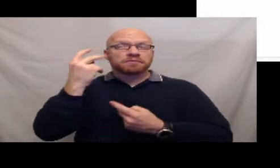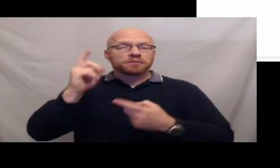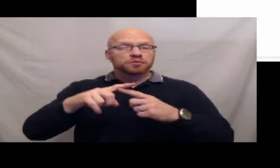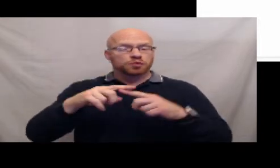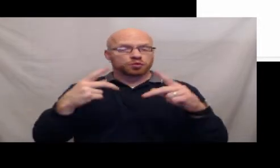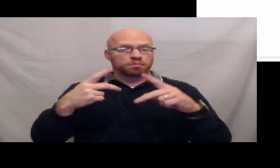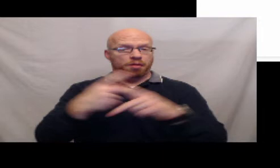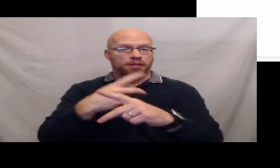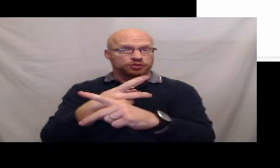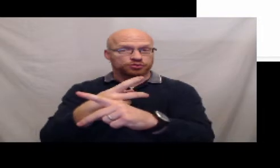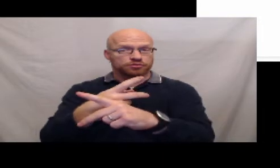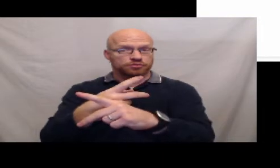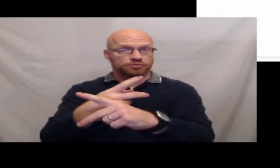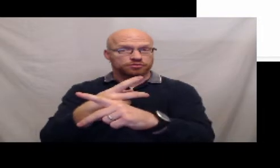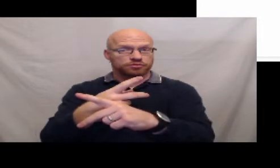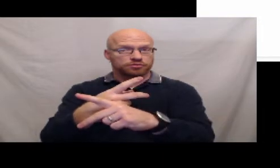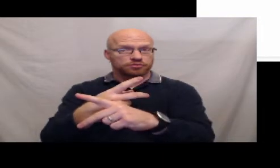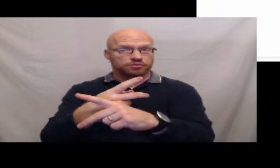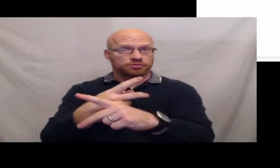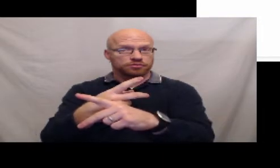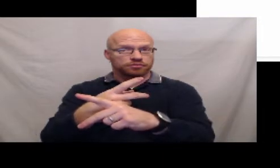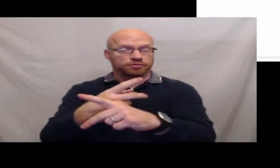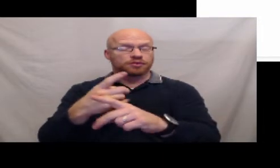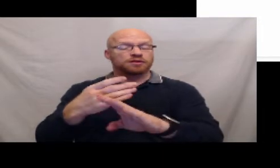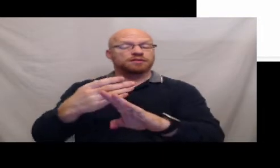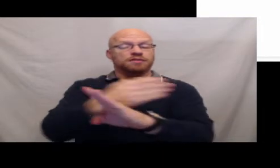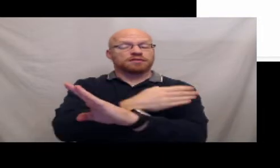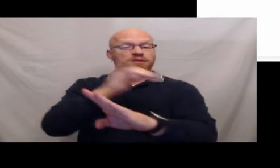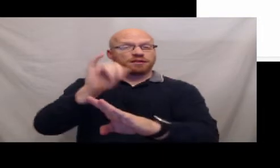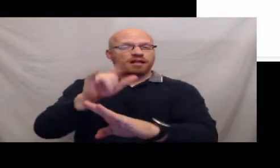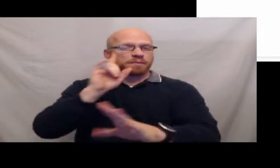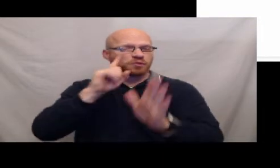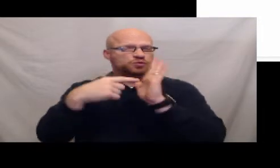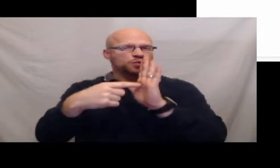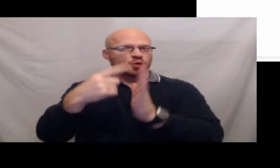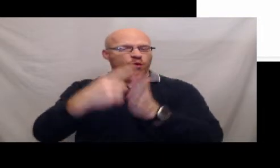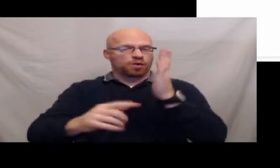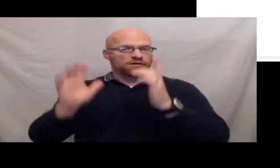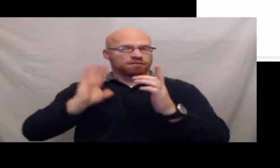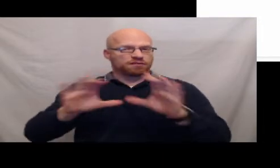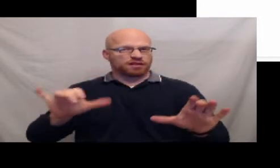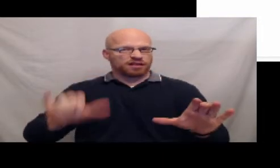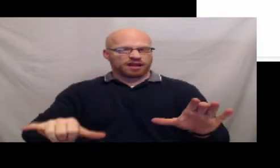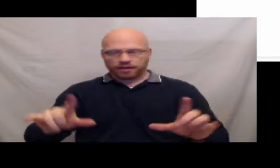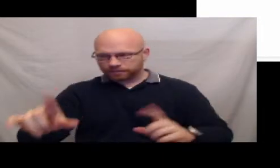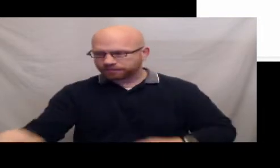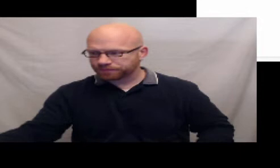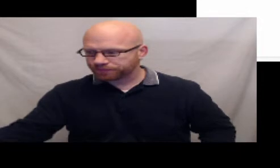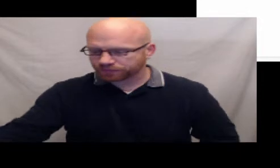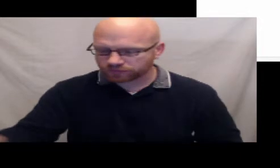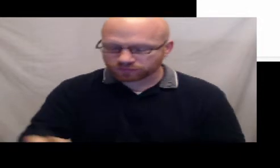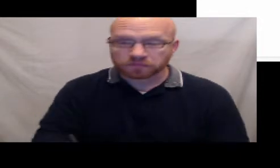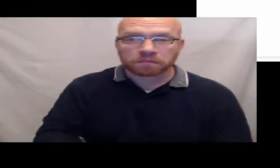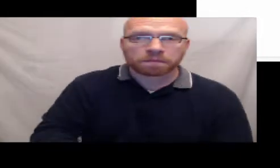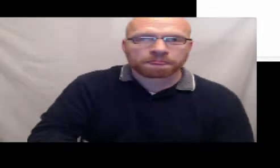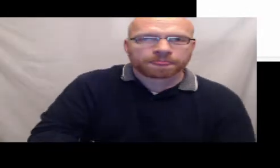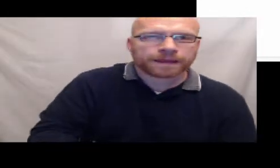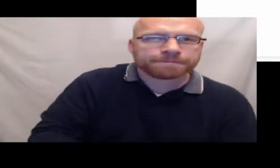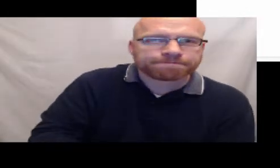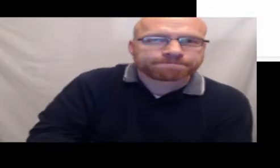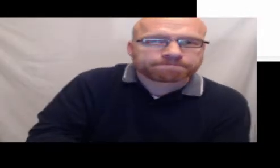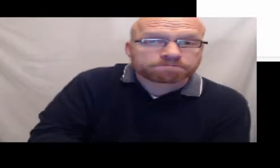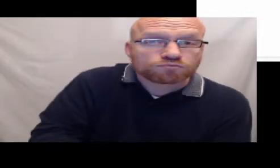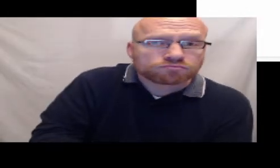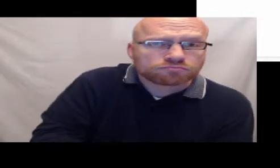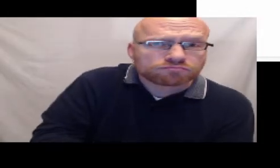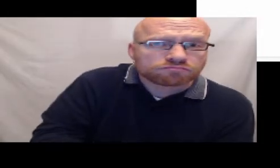Now, if we're looking back to how we used to multiply binomials and monomials and whatnot, let me go back and show you an example before